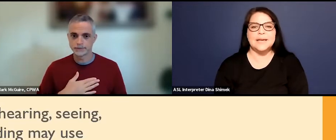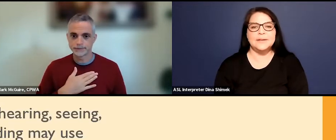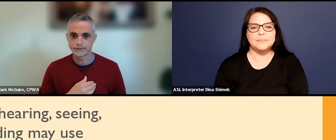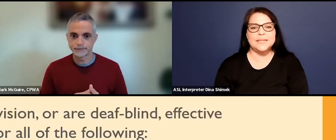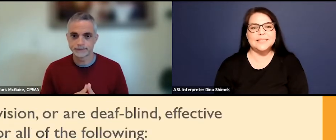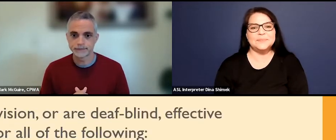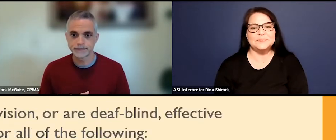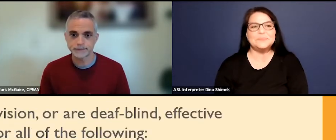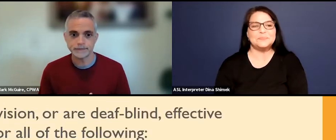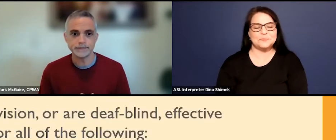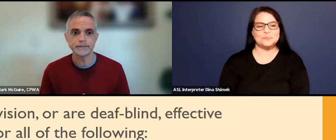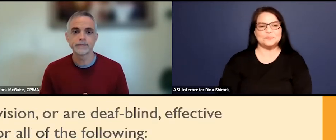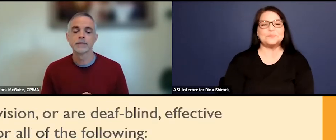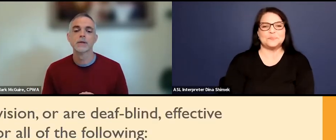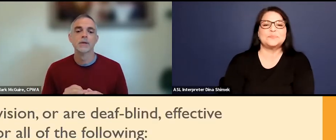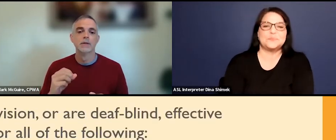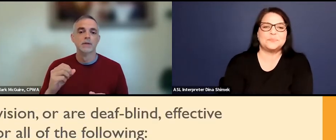Next slide, please.